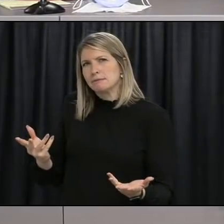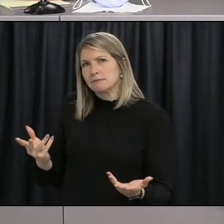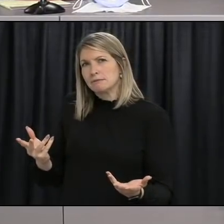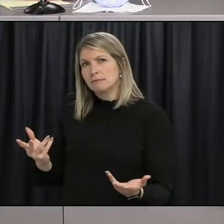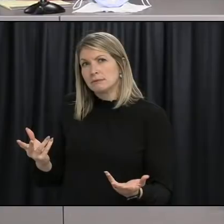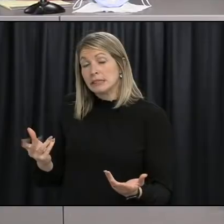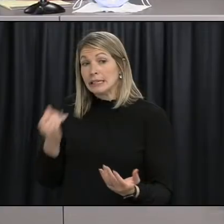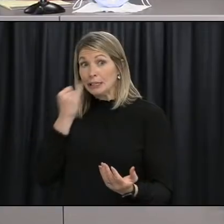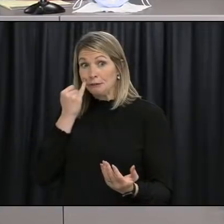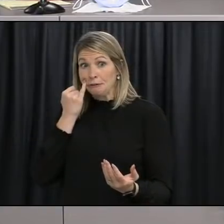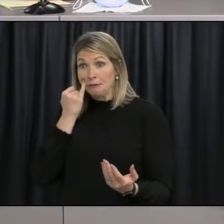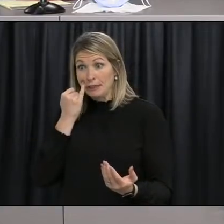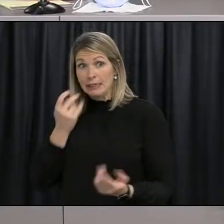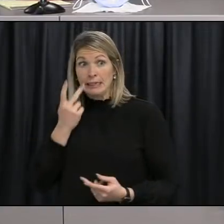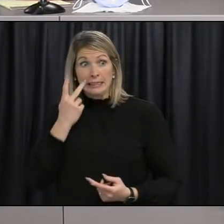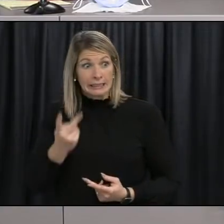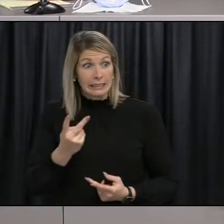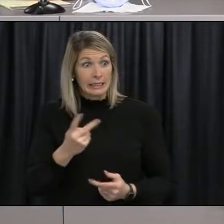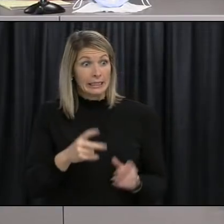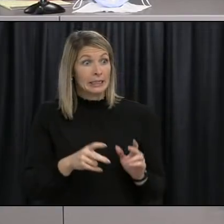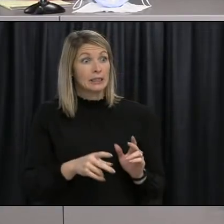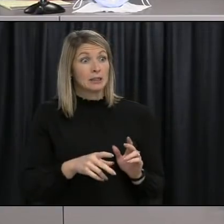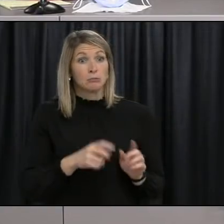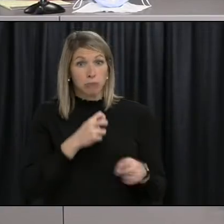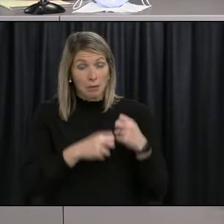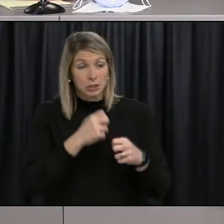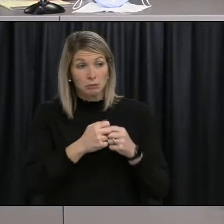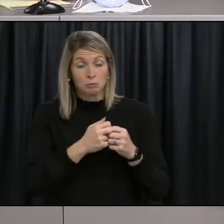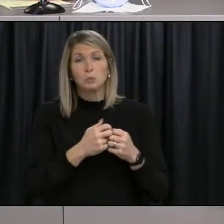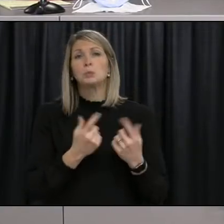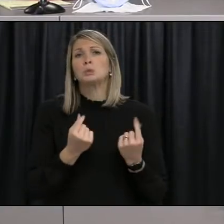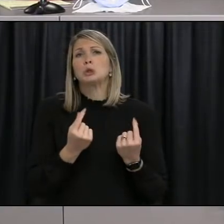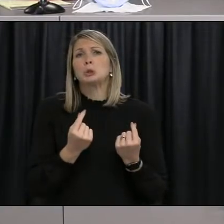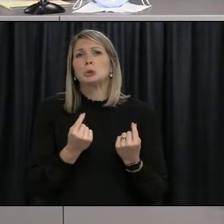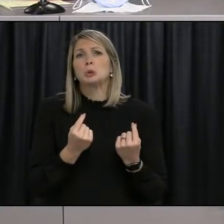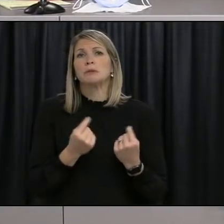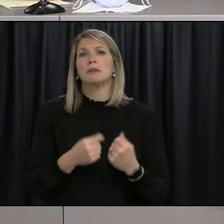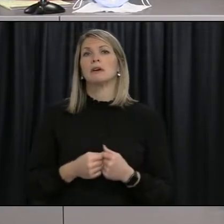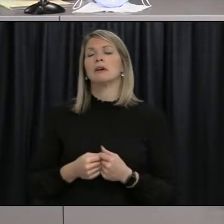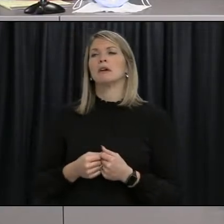could be any repercussions laid against those businesses? So all we've been